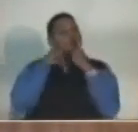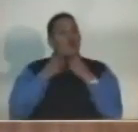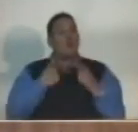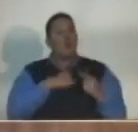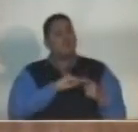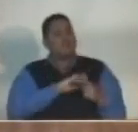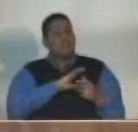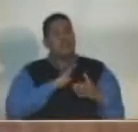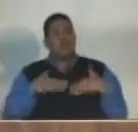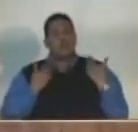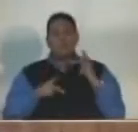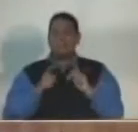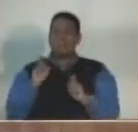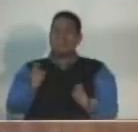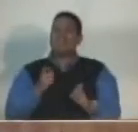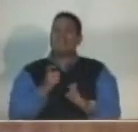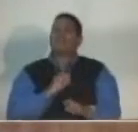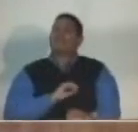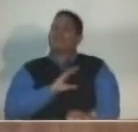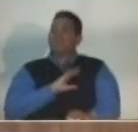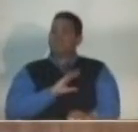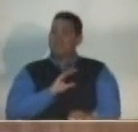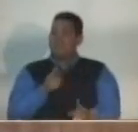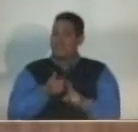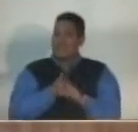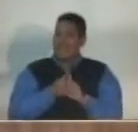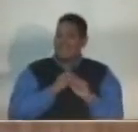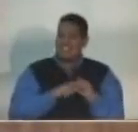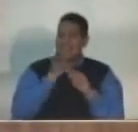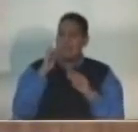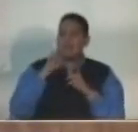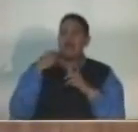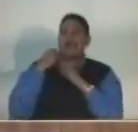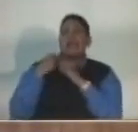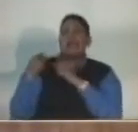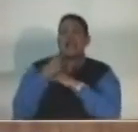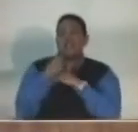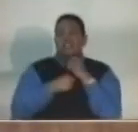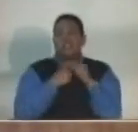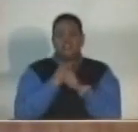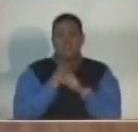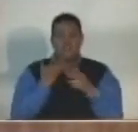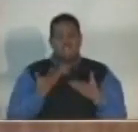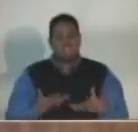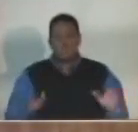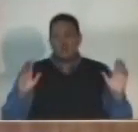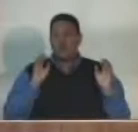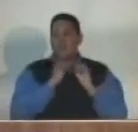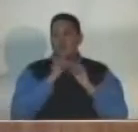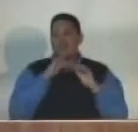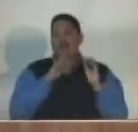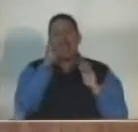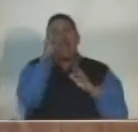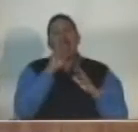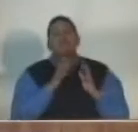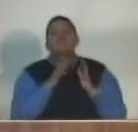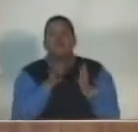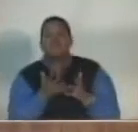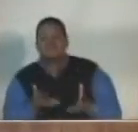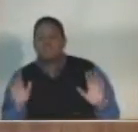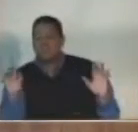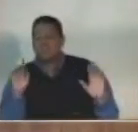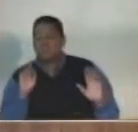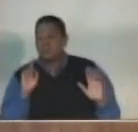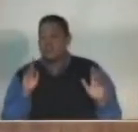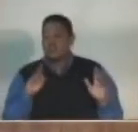our young people's dignity. They'll all be gone by the end of next year, Mr. Speaker. We're more than halfway there. The public